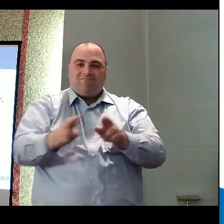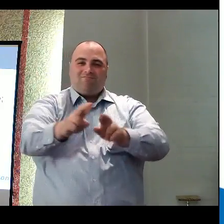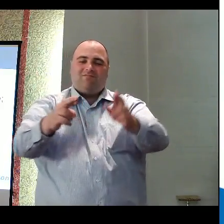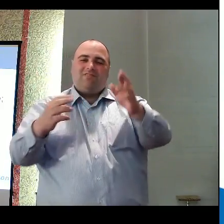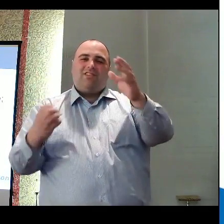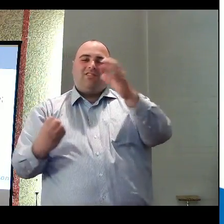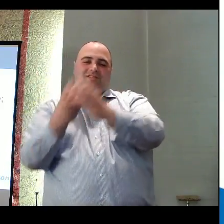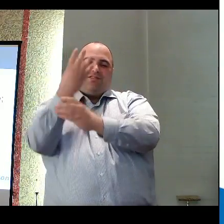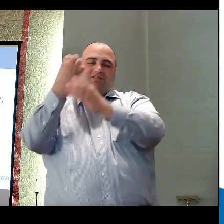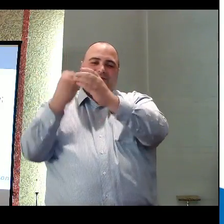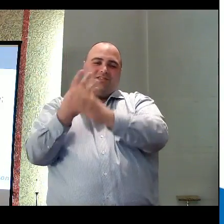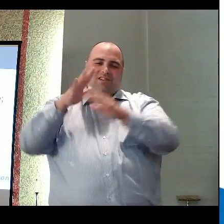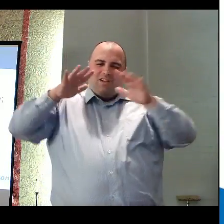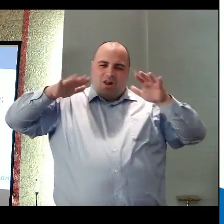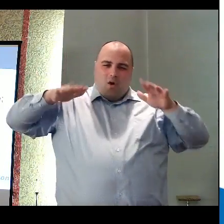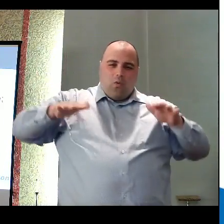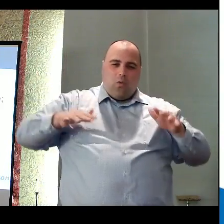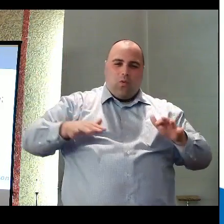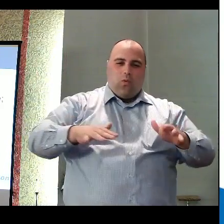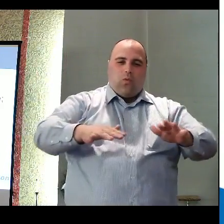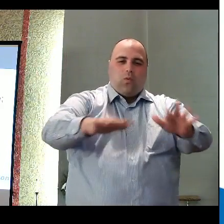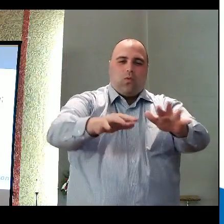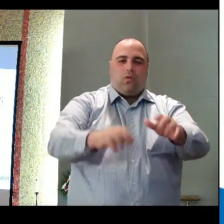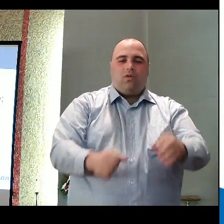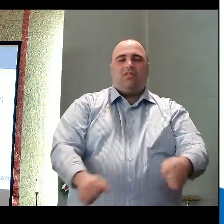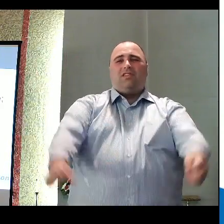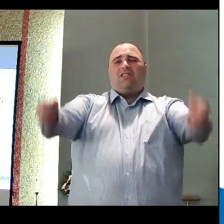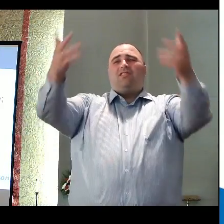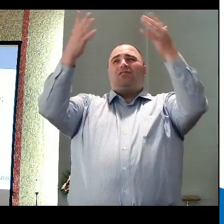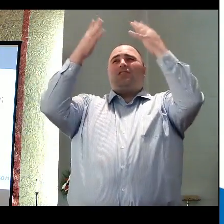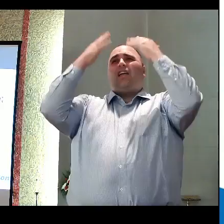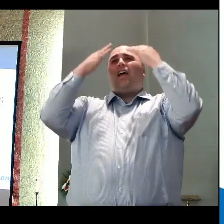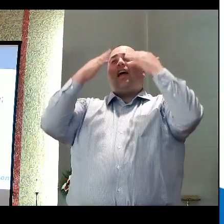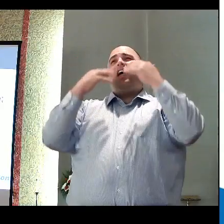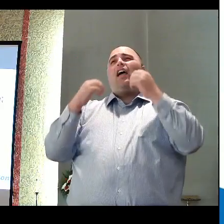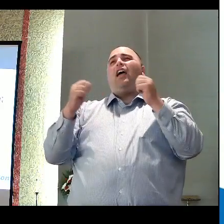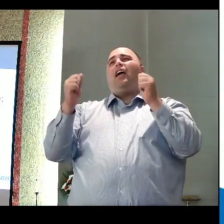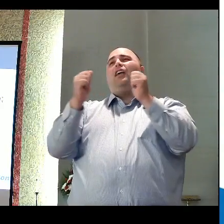Flow, river, flow. Flood the